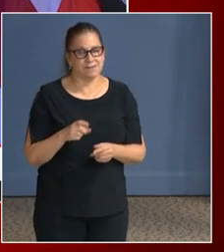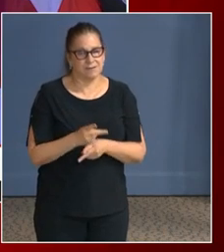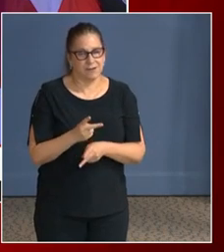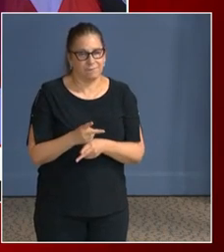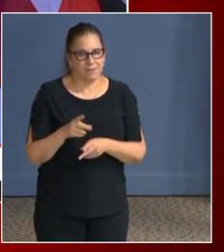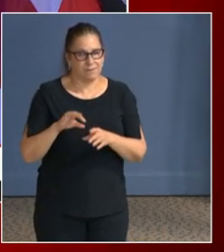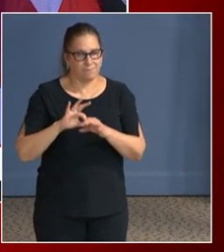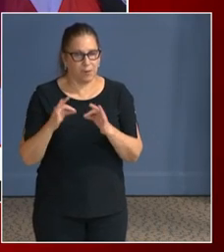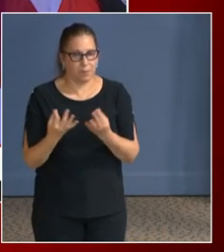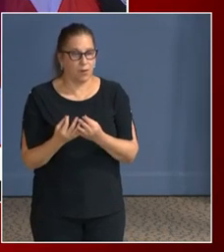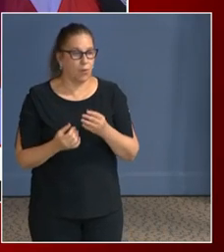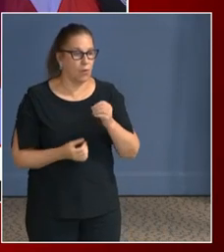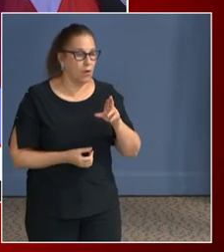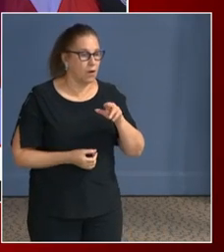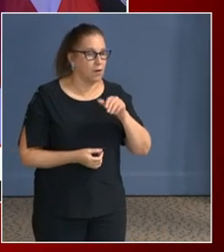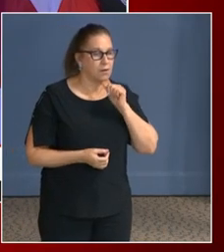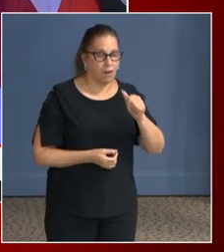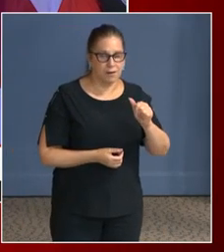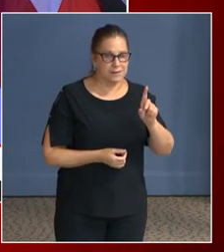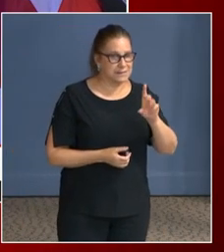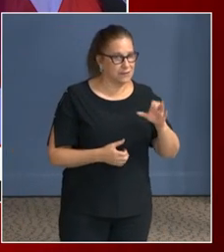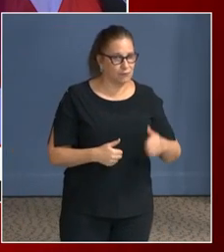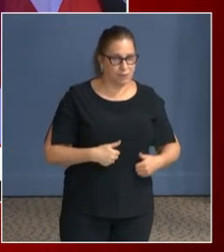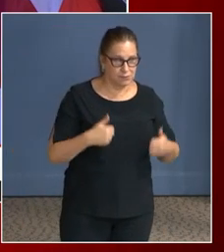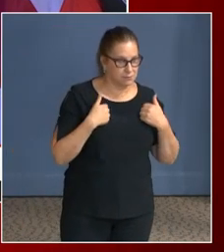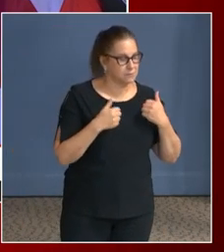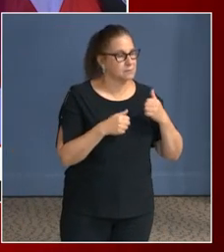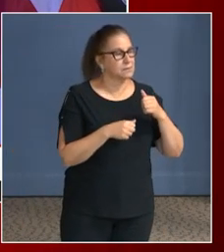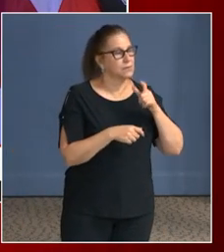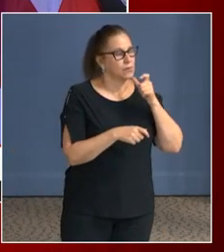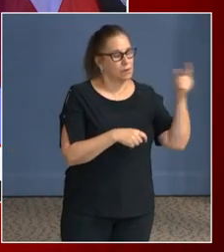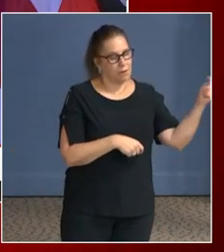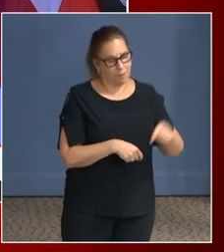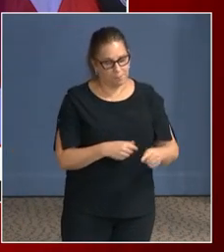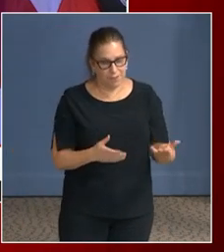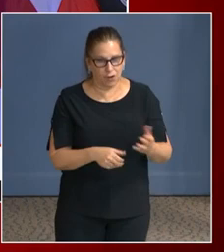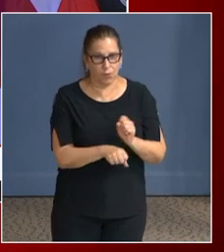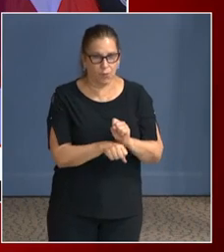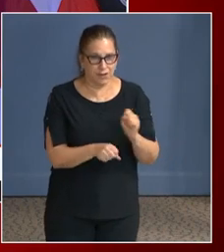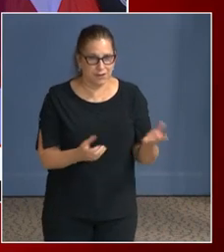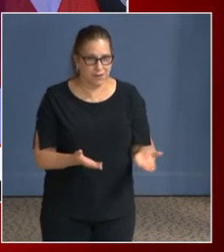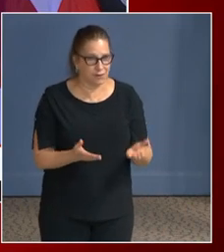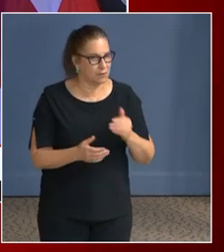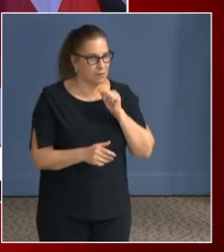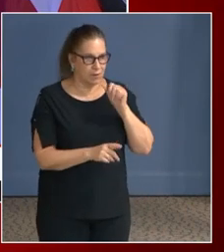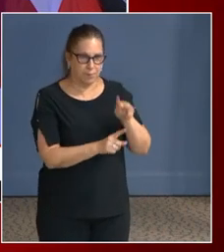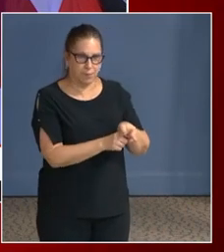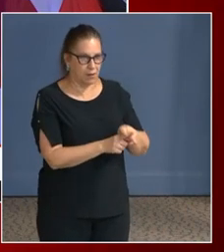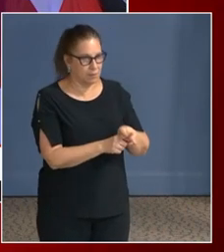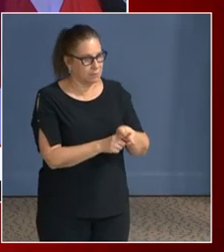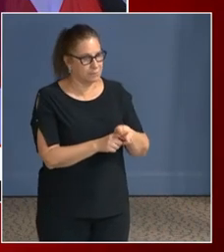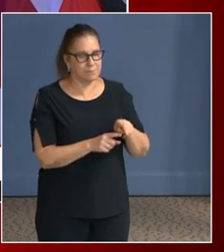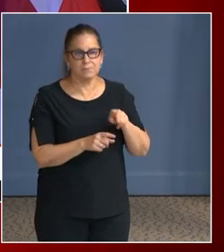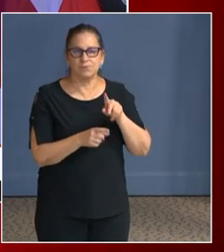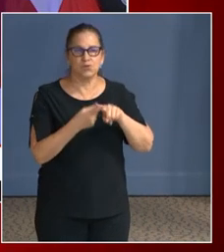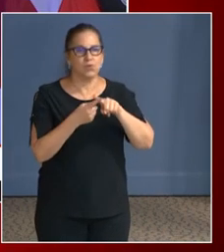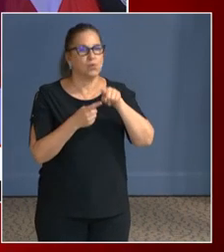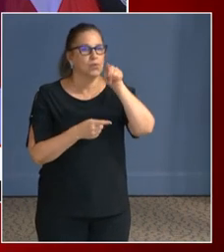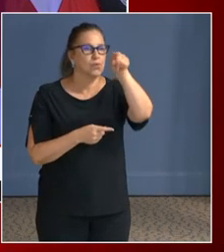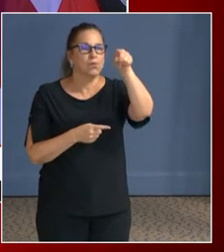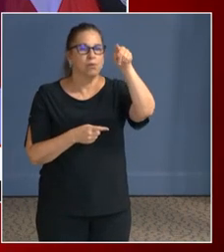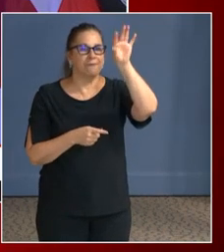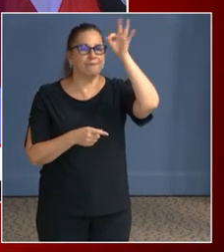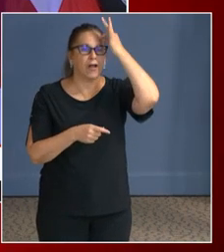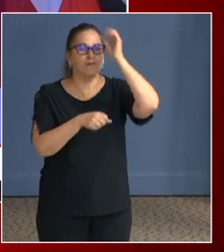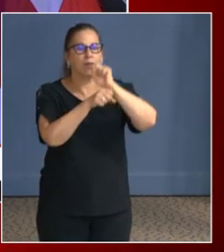residents who work in the district. Does not apply to federal workers, regardless of residence,